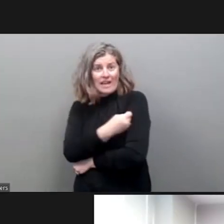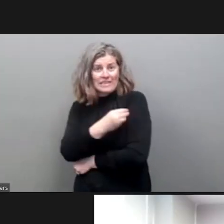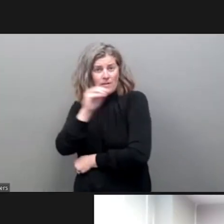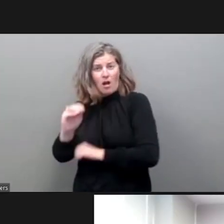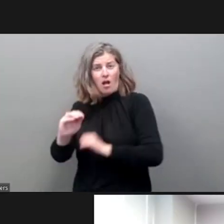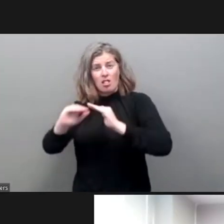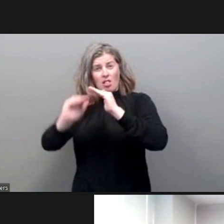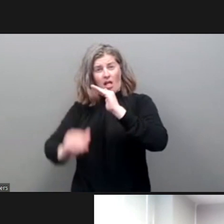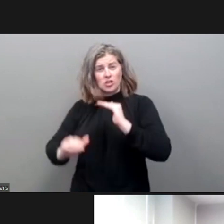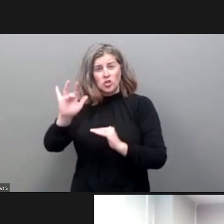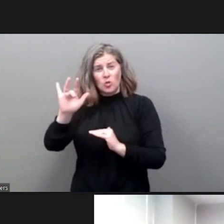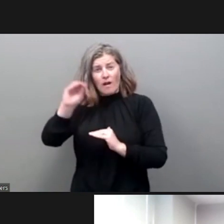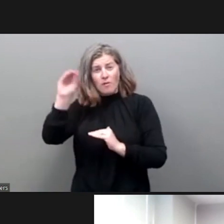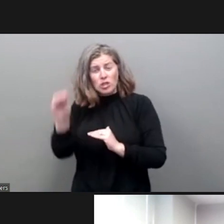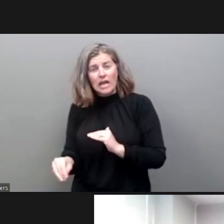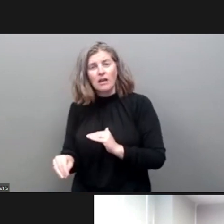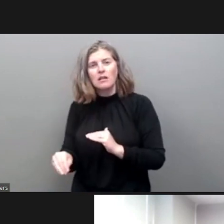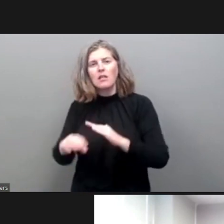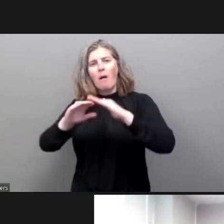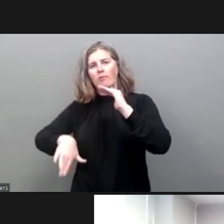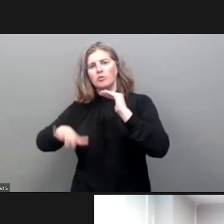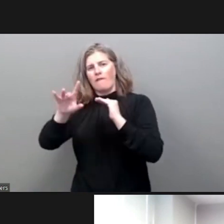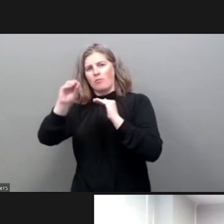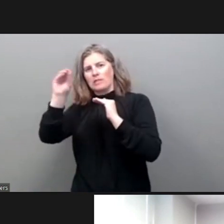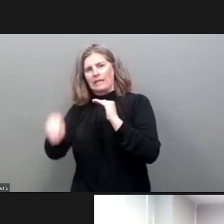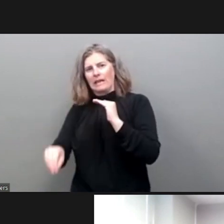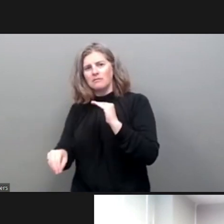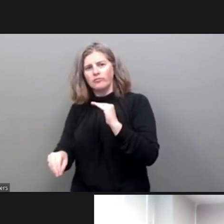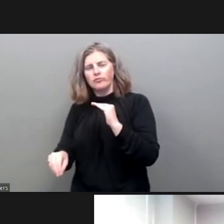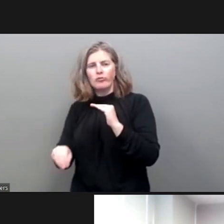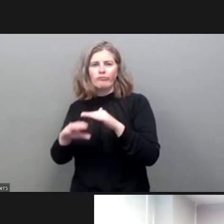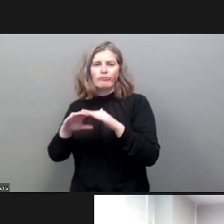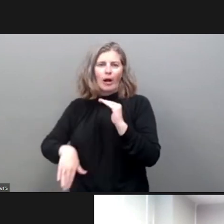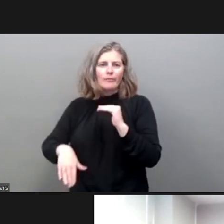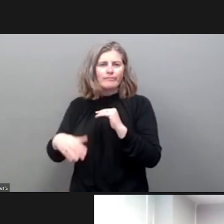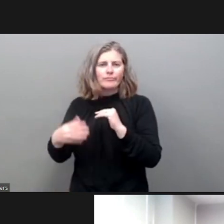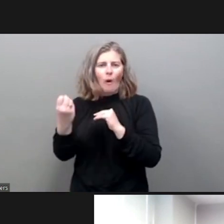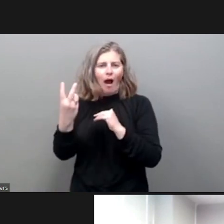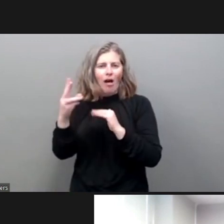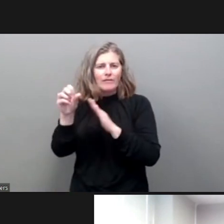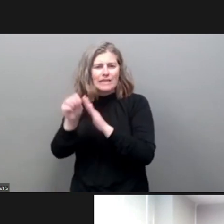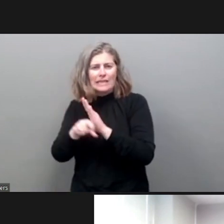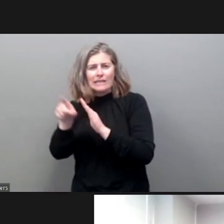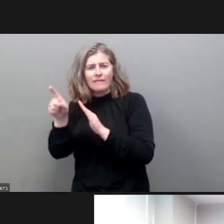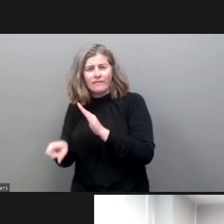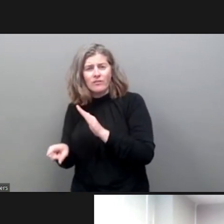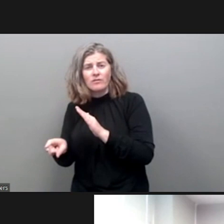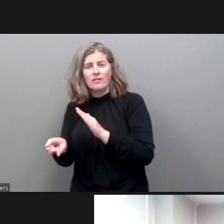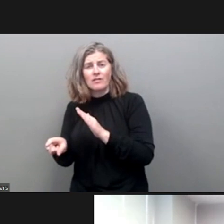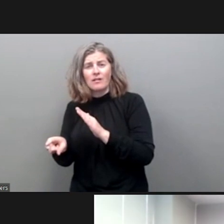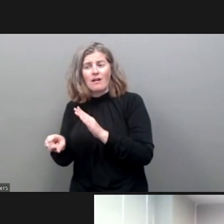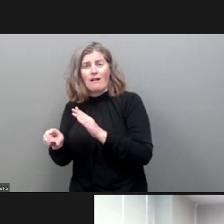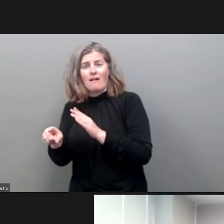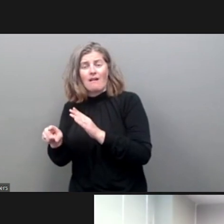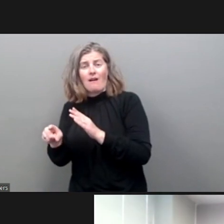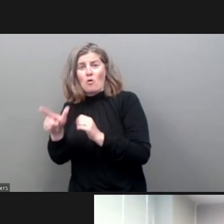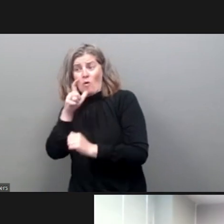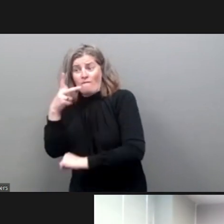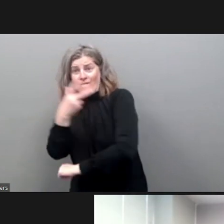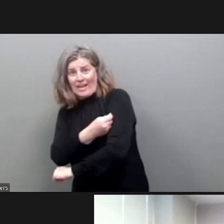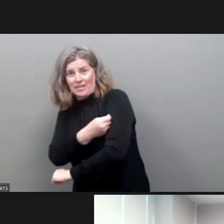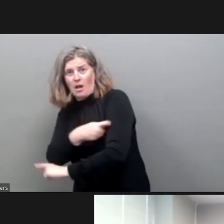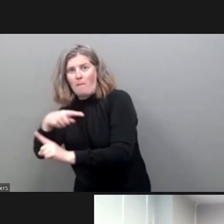25% of US states in vaccination rates had kids visits to the ER and